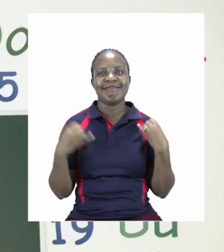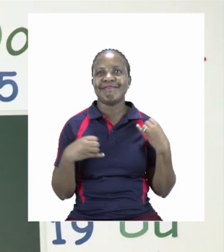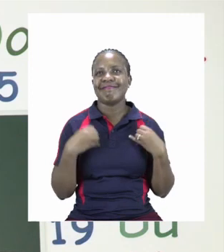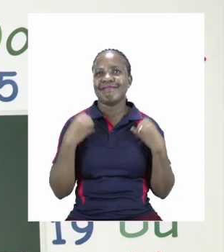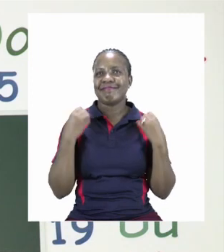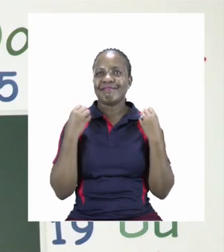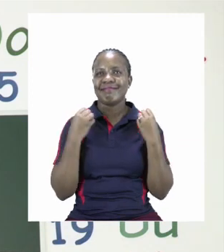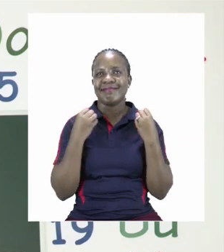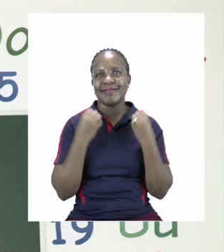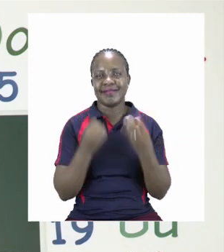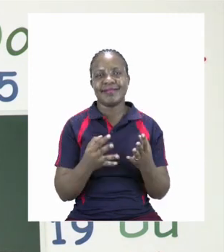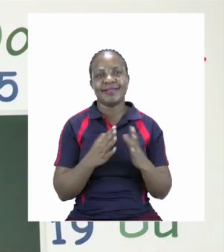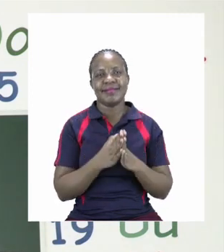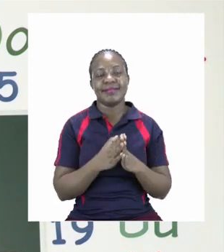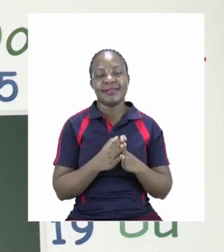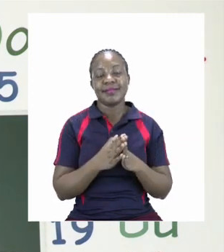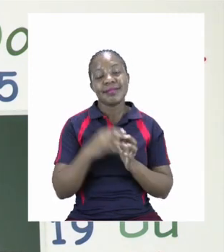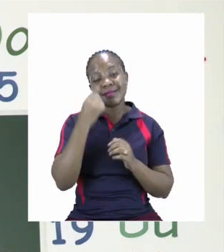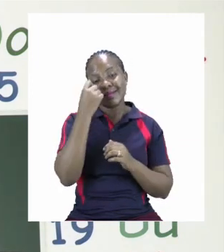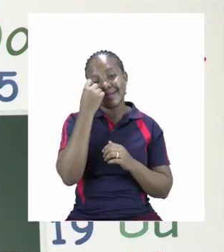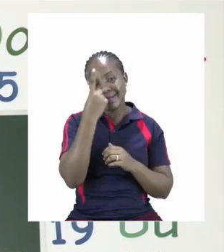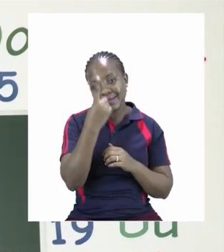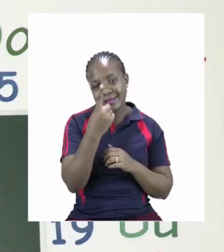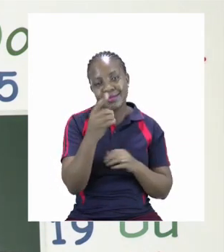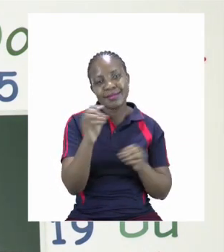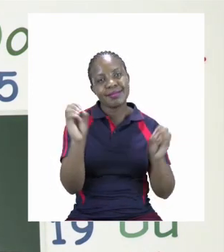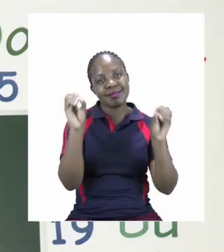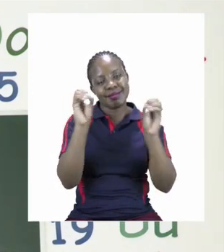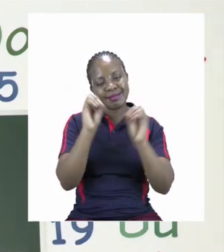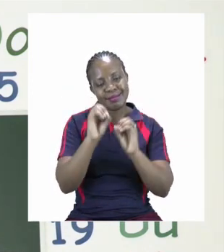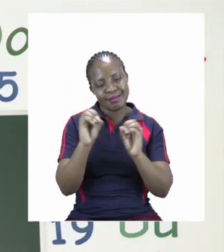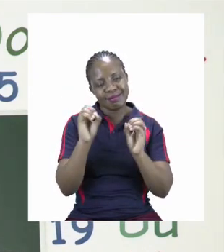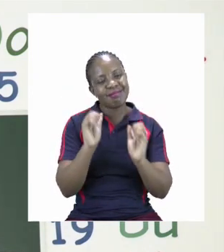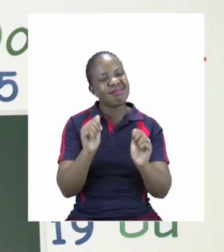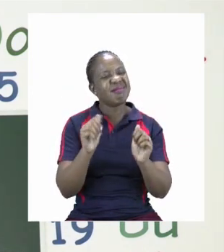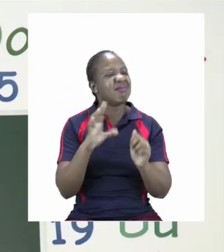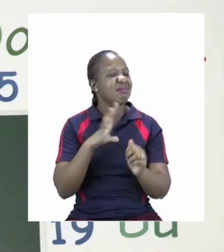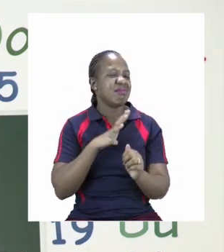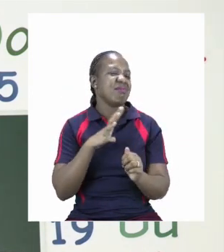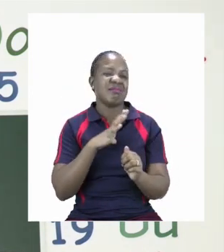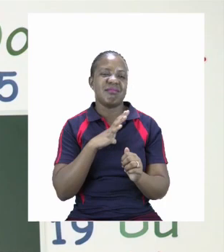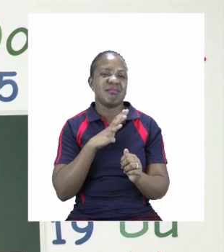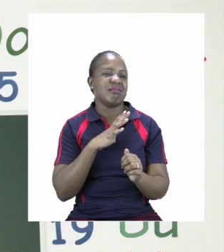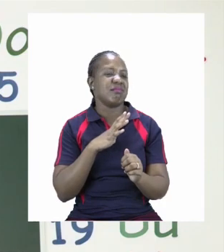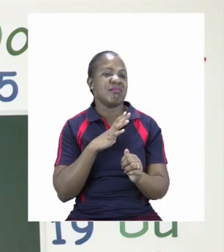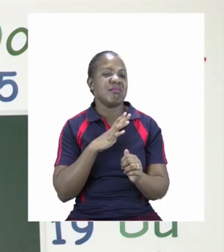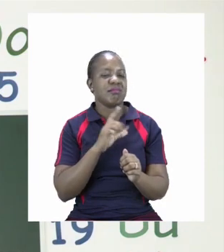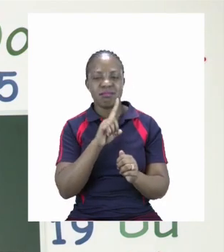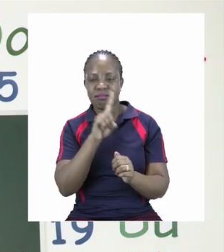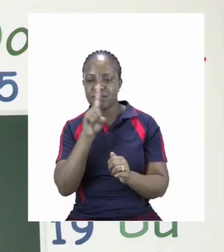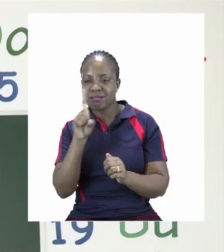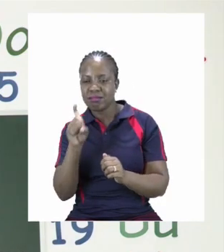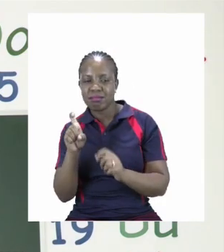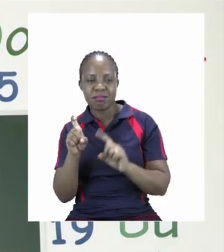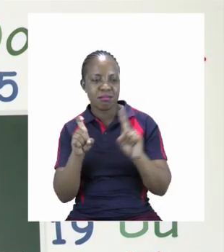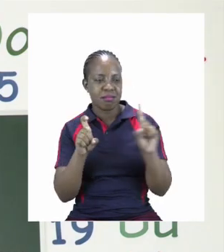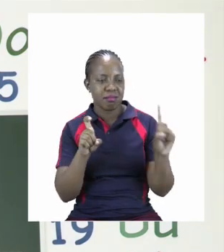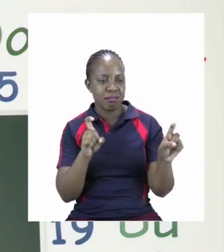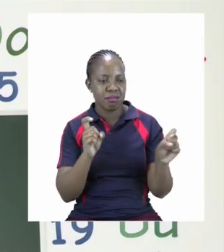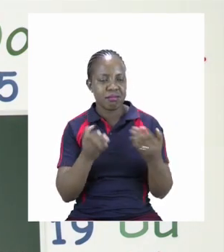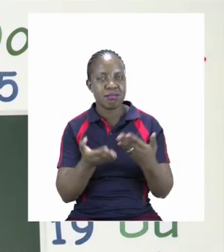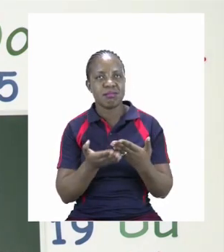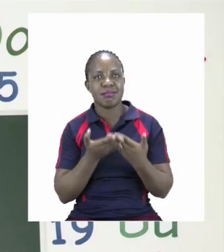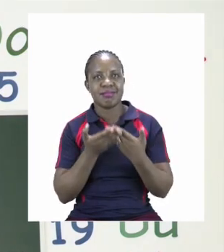remember, if you don't understand anything, it's okay to ask for help. Now that we are at the end of our